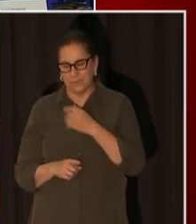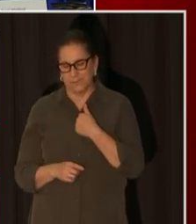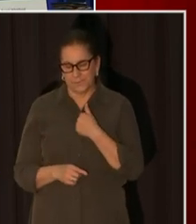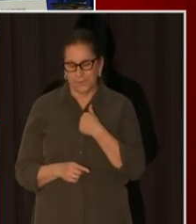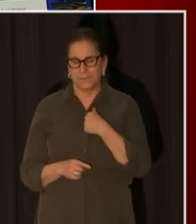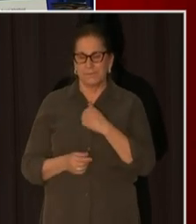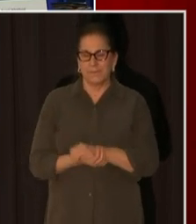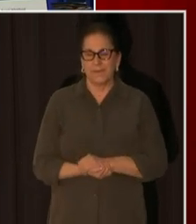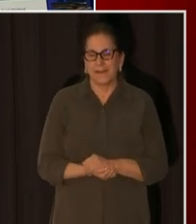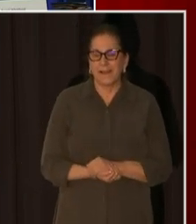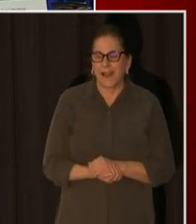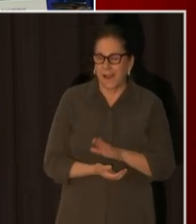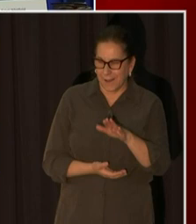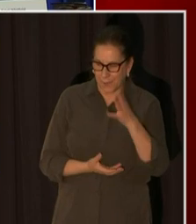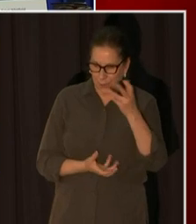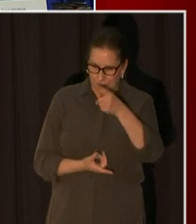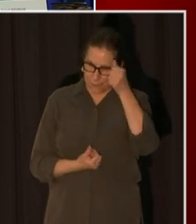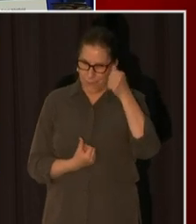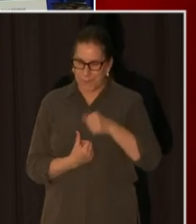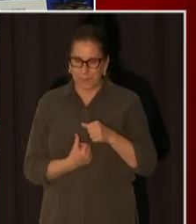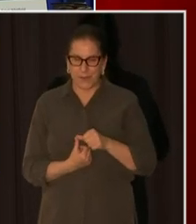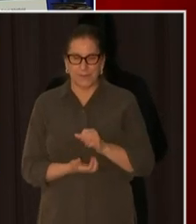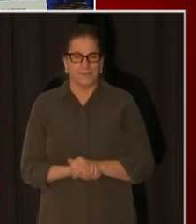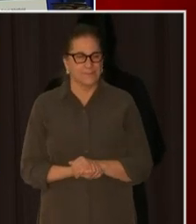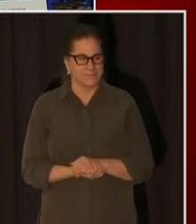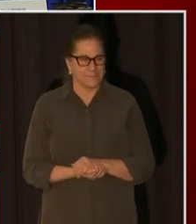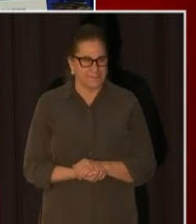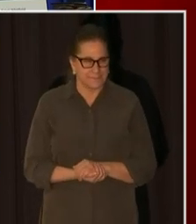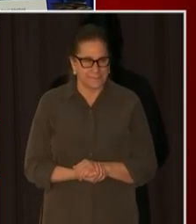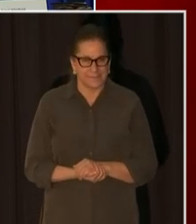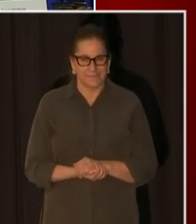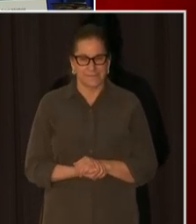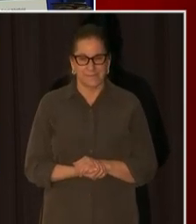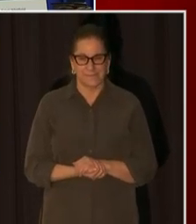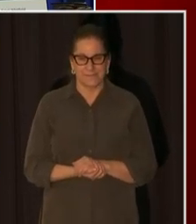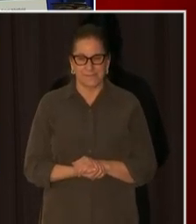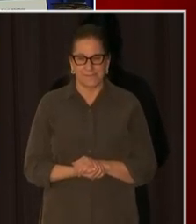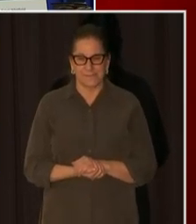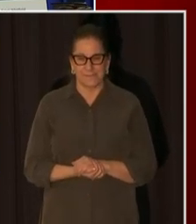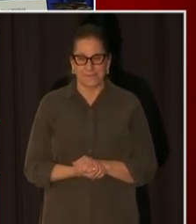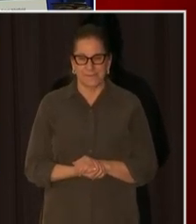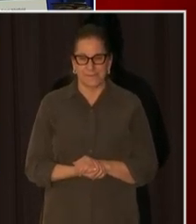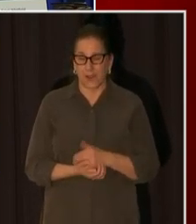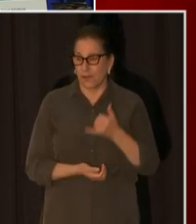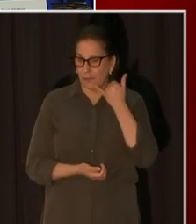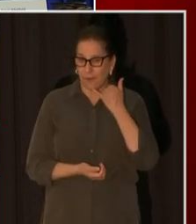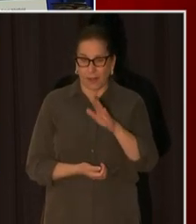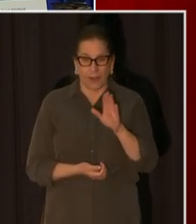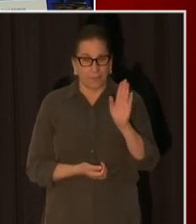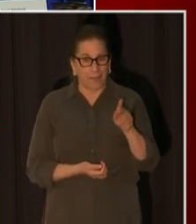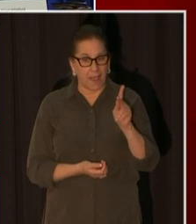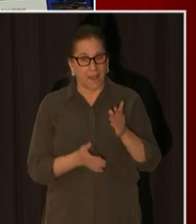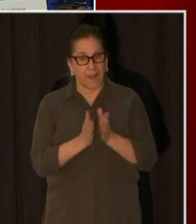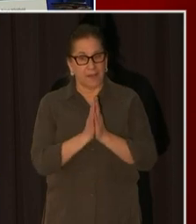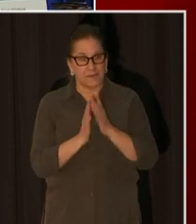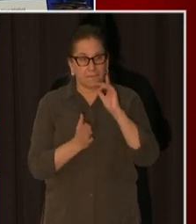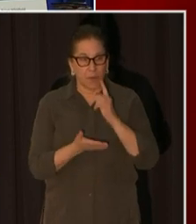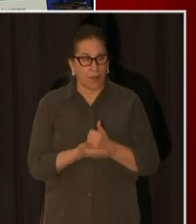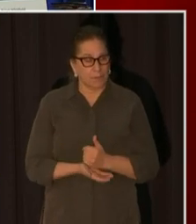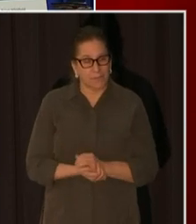question. One of the things that's hurting all cities is just volume. Cities just can't handle